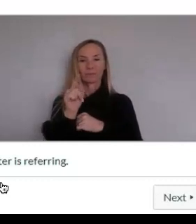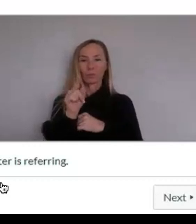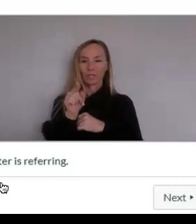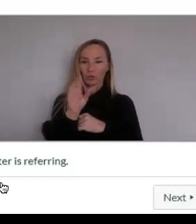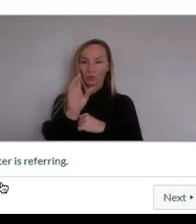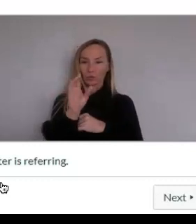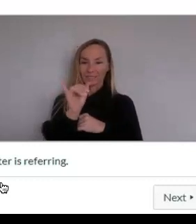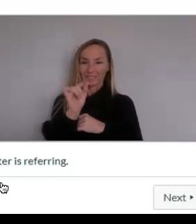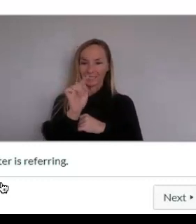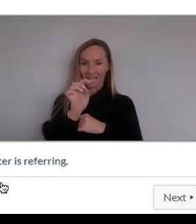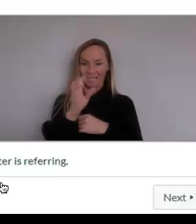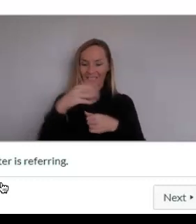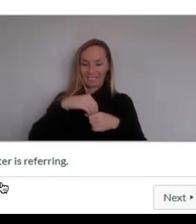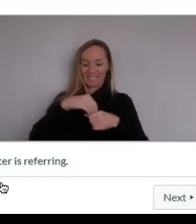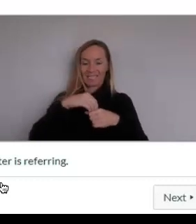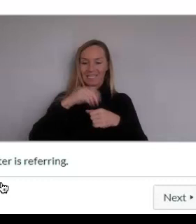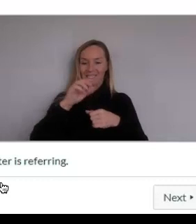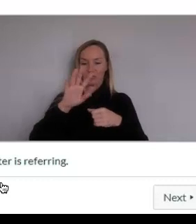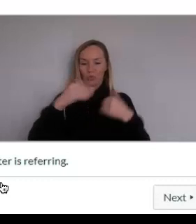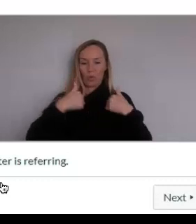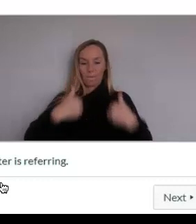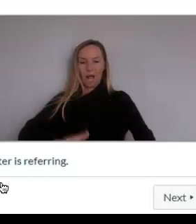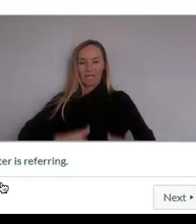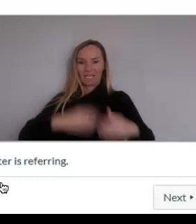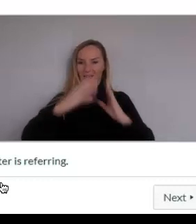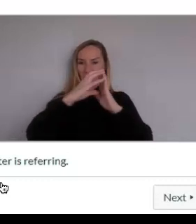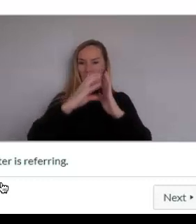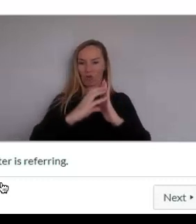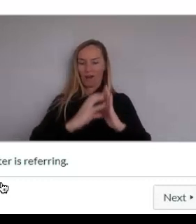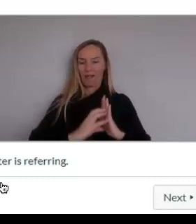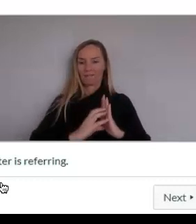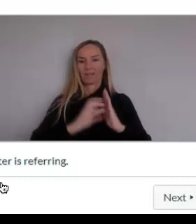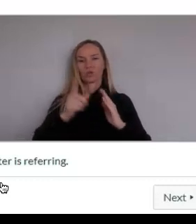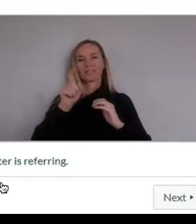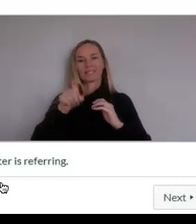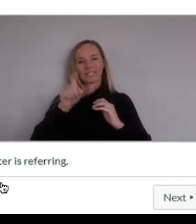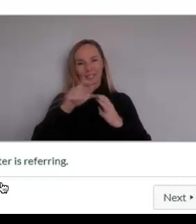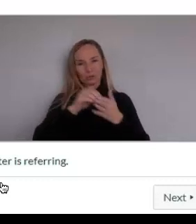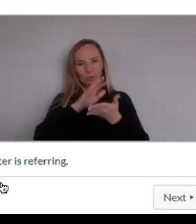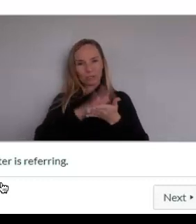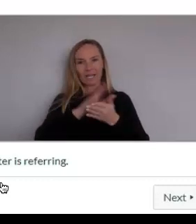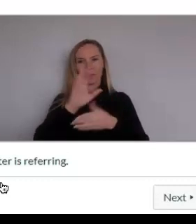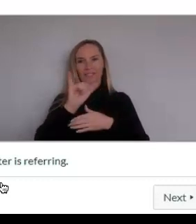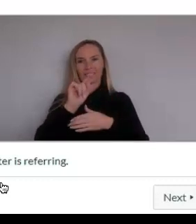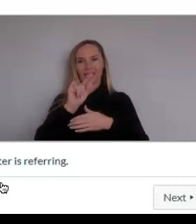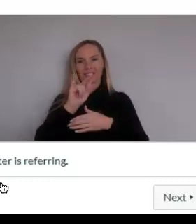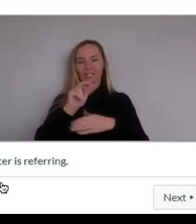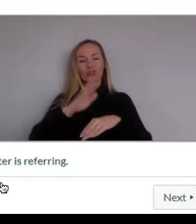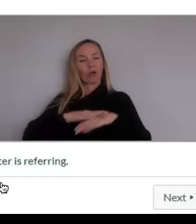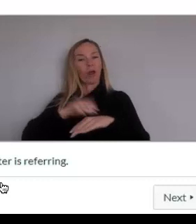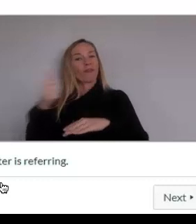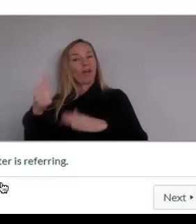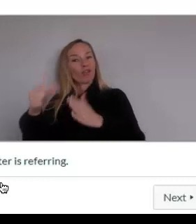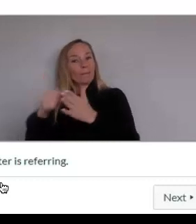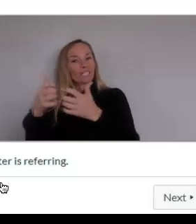text, that means in the body of your essay, the body of your paragraph, you also need to put that citation on a works cited